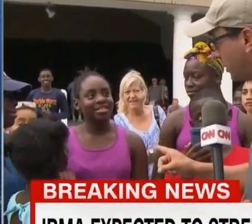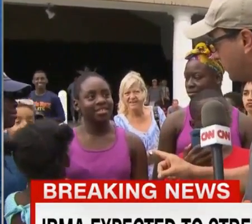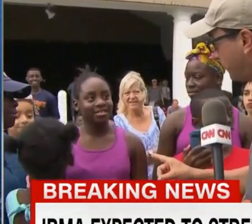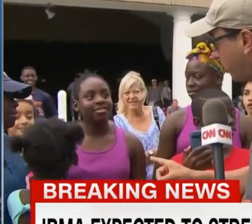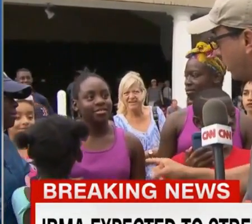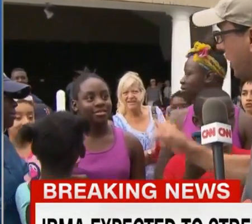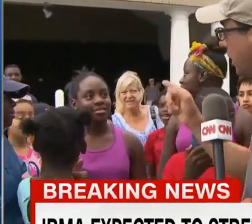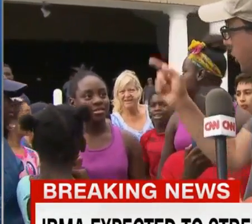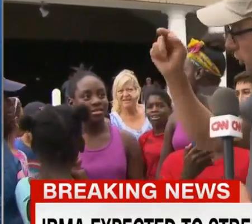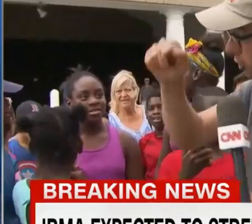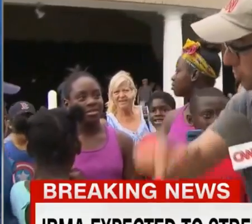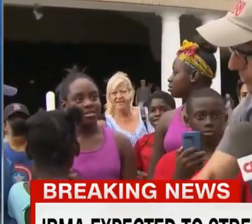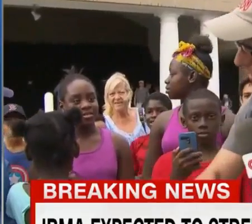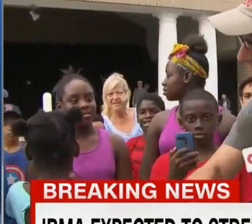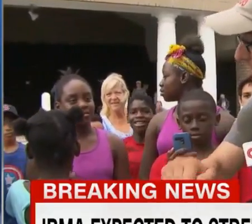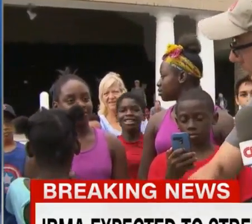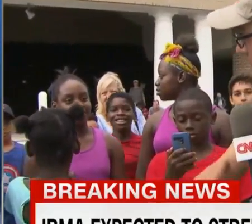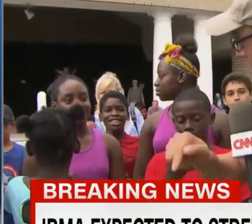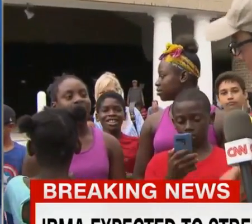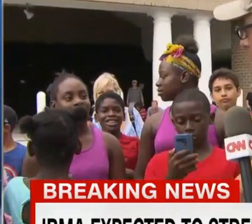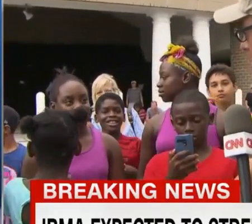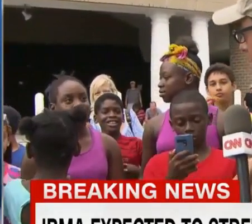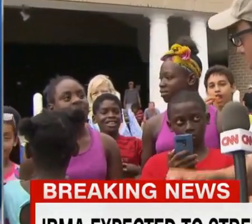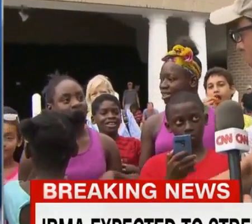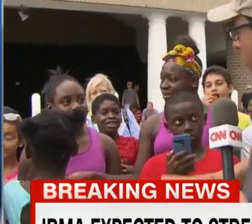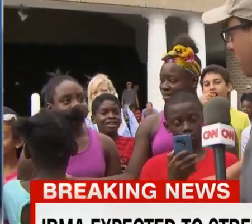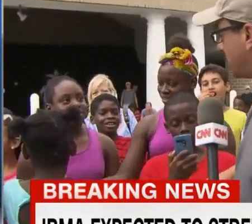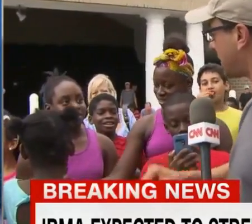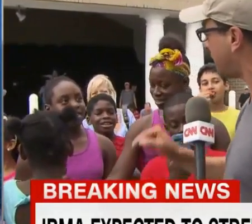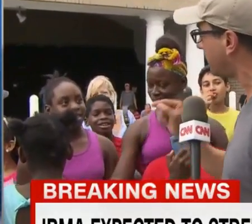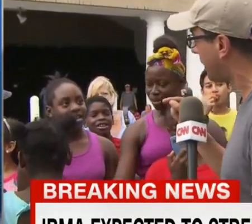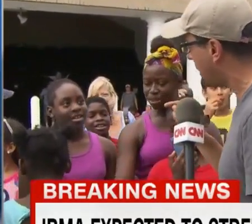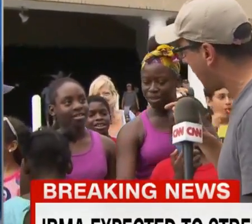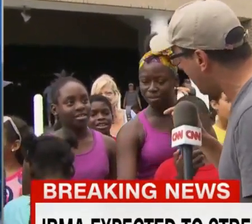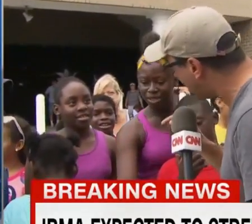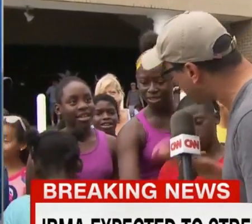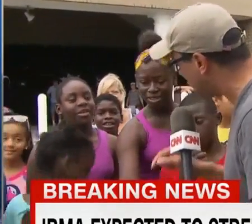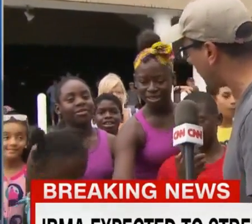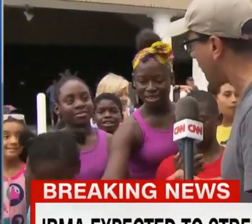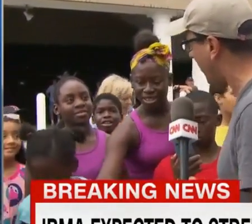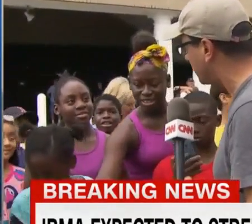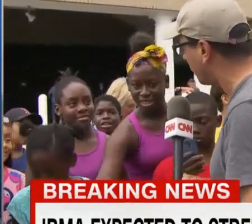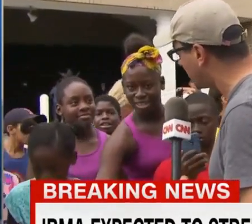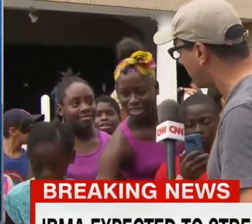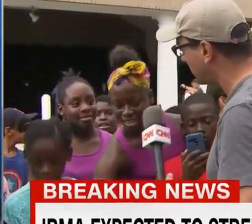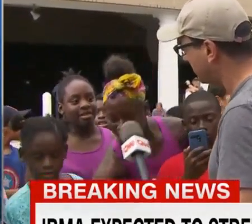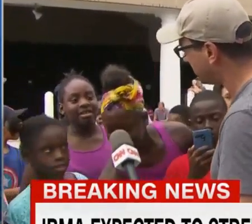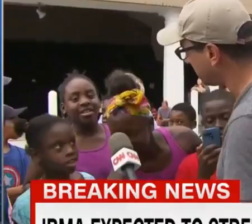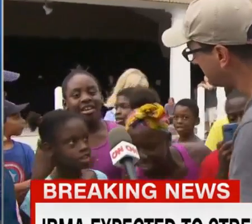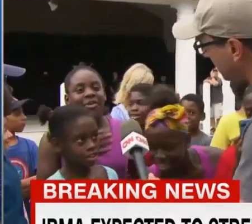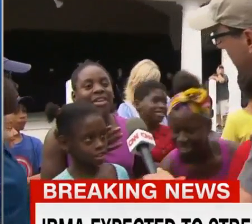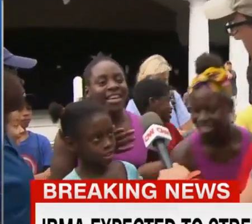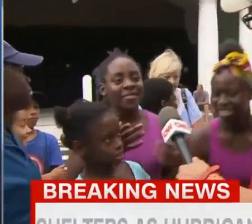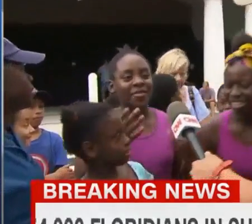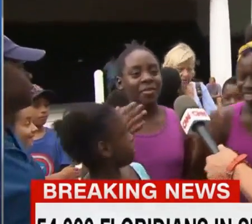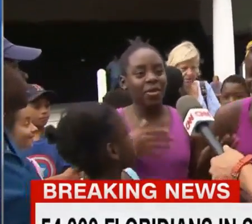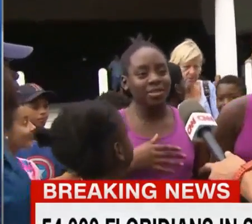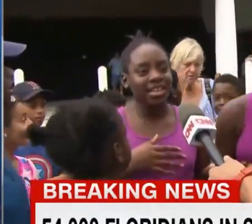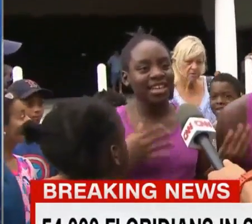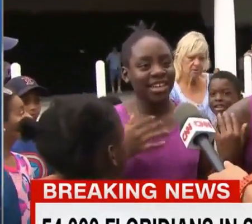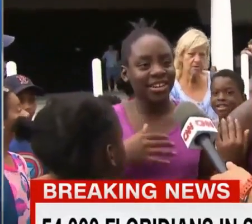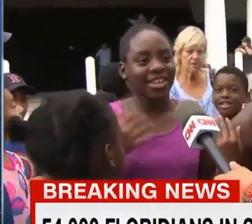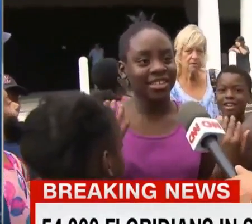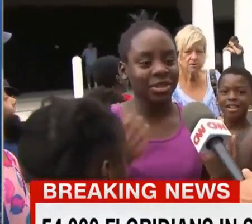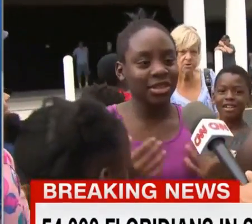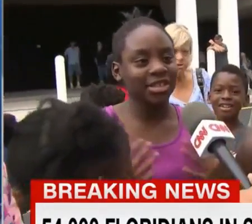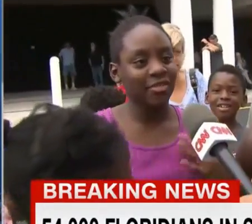in 2004. You came here because you thought it would be safe, but now you've had, what's happened? Yeah, we came from